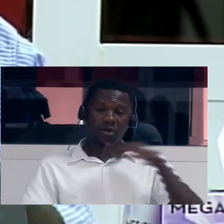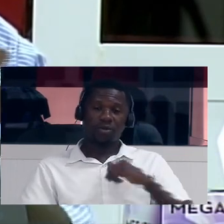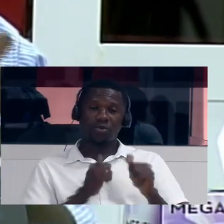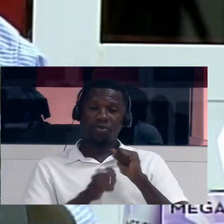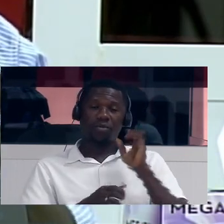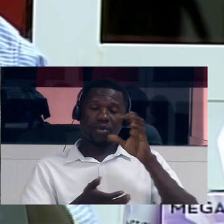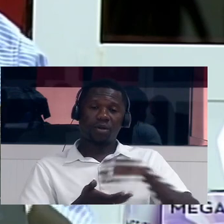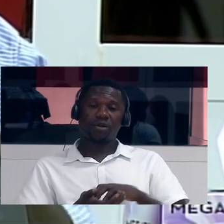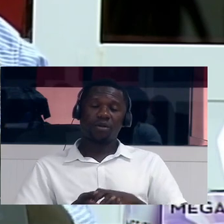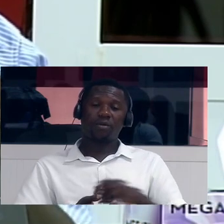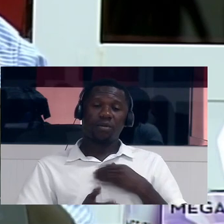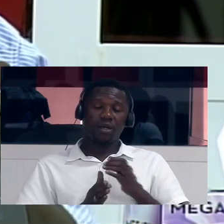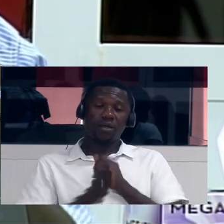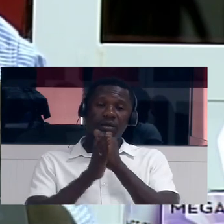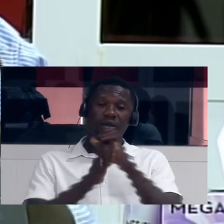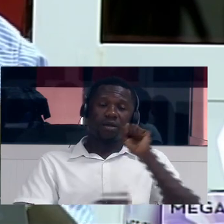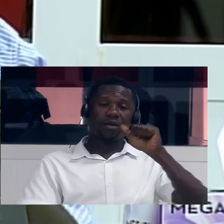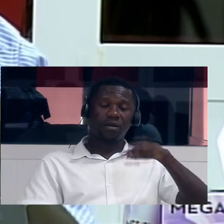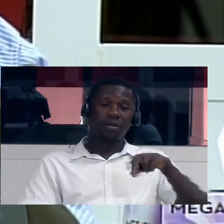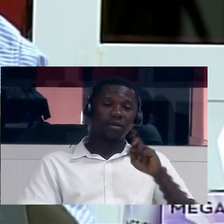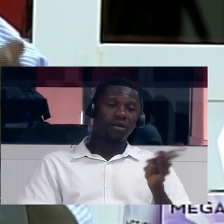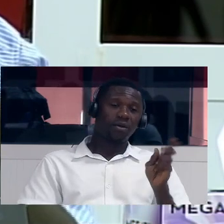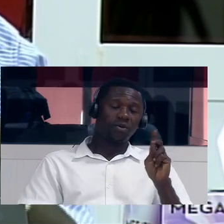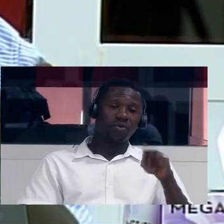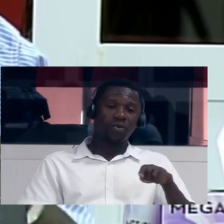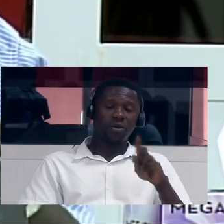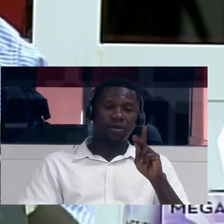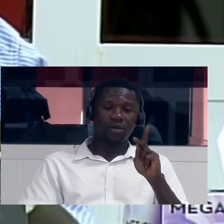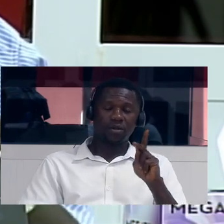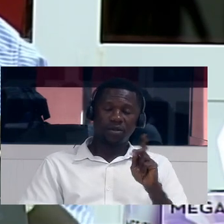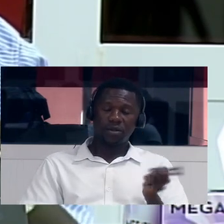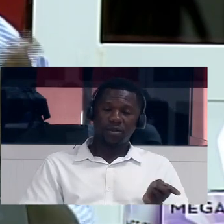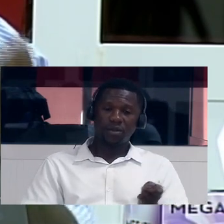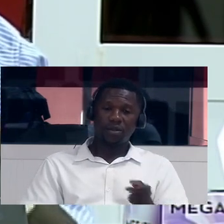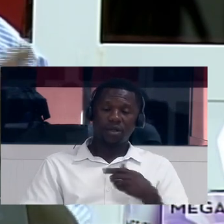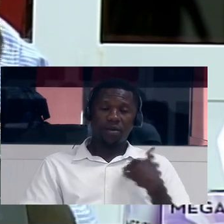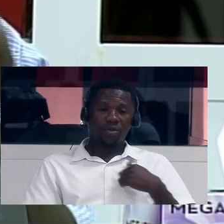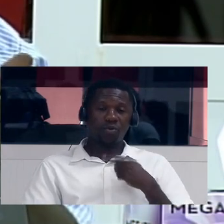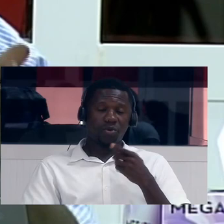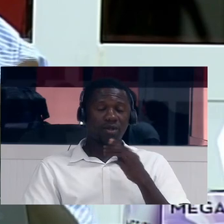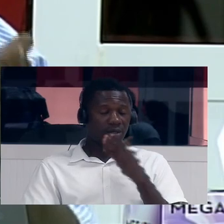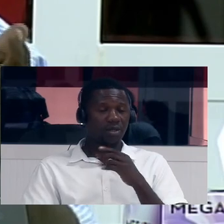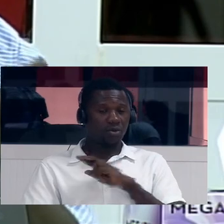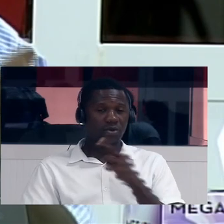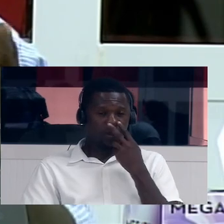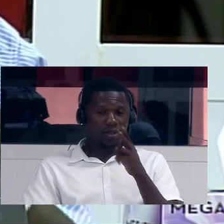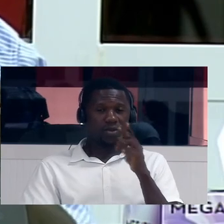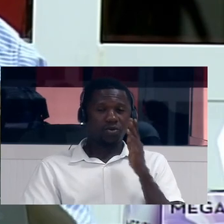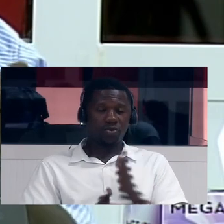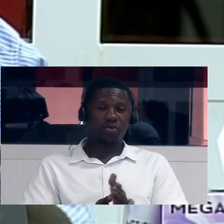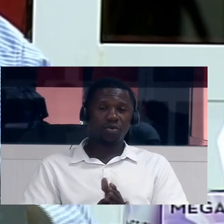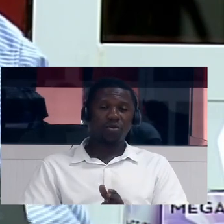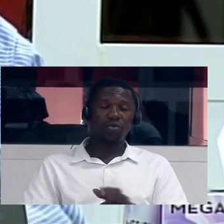is why I'm saying there are people who undoubtedly are not saying the truth. Because once I got that information from